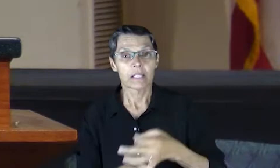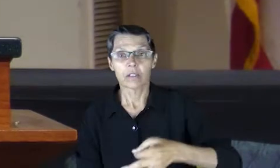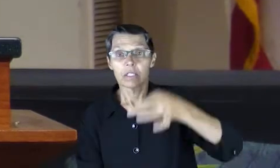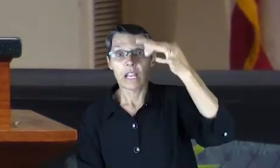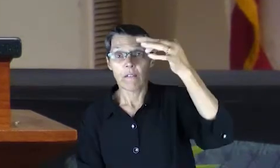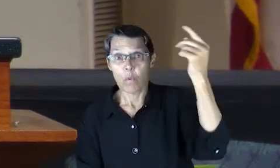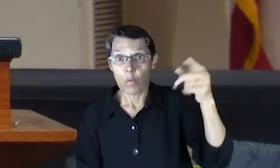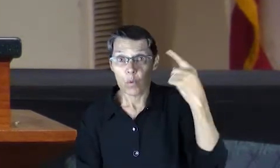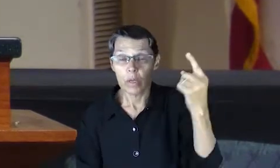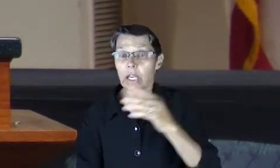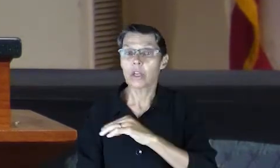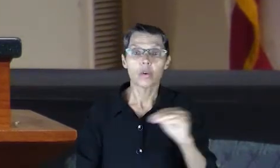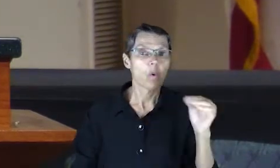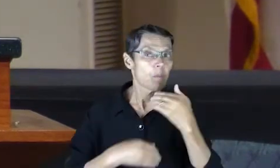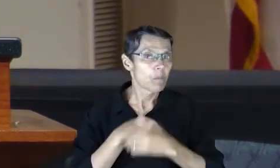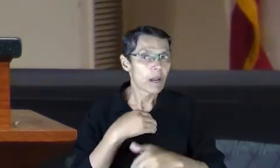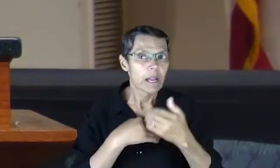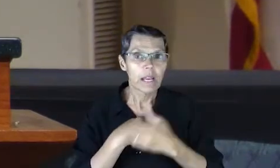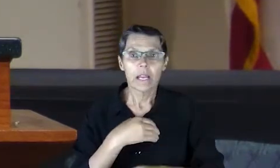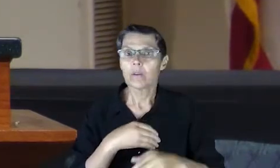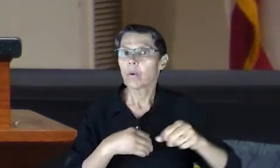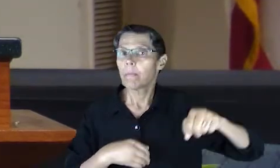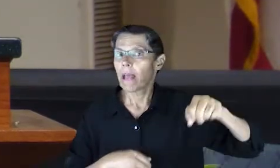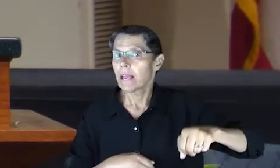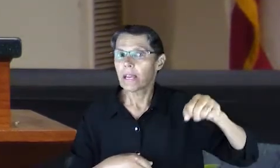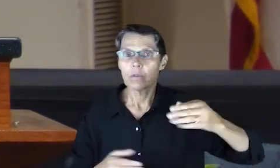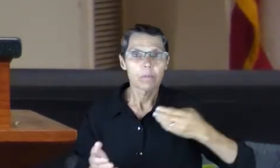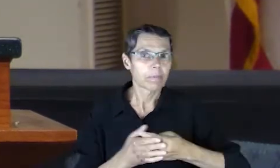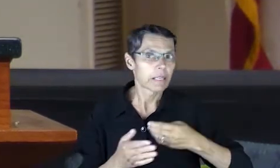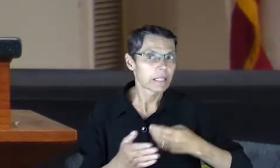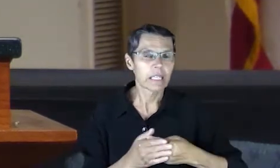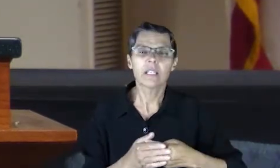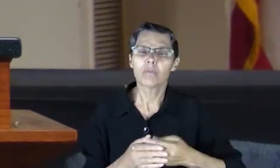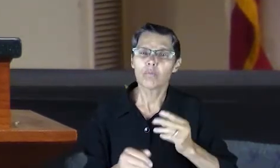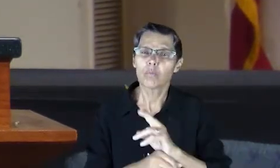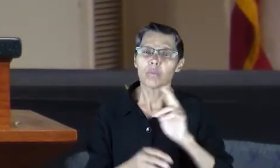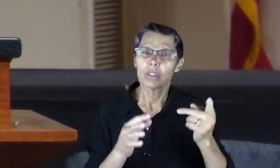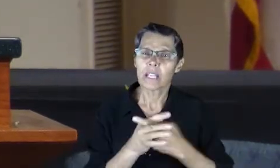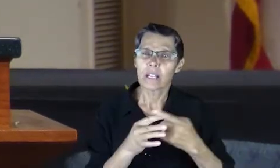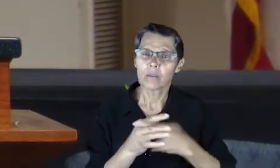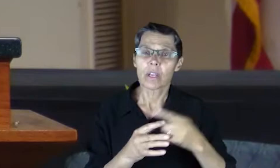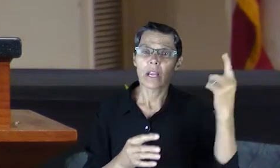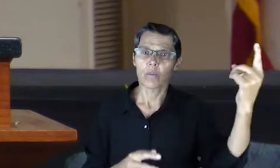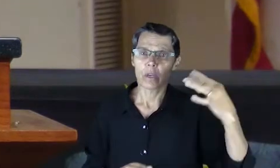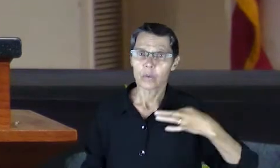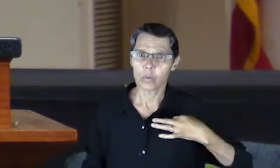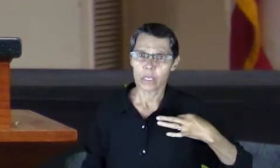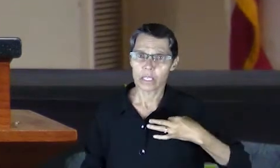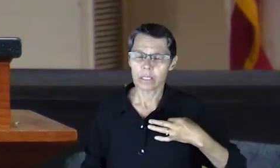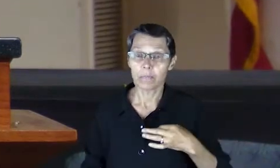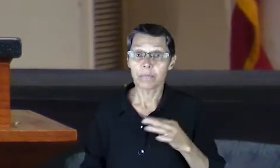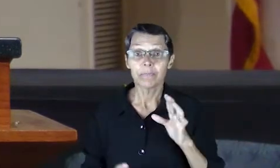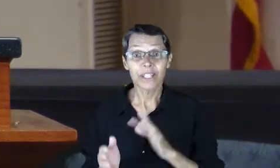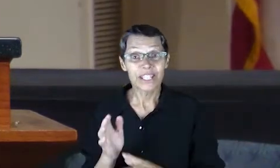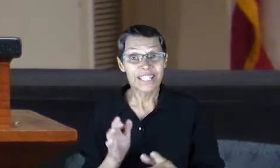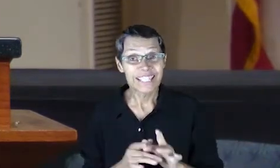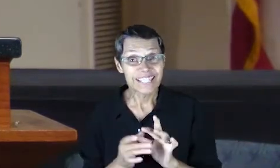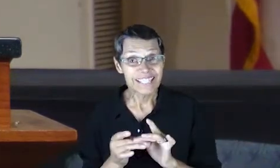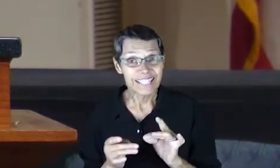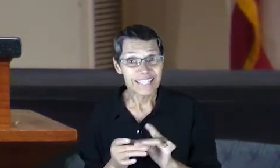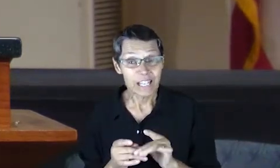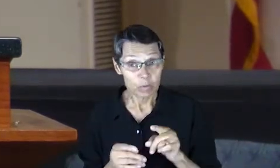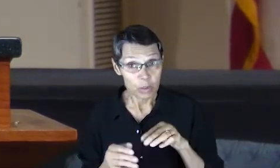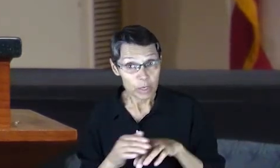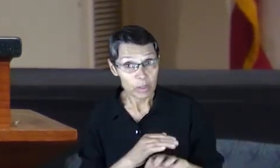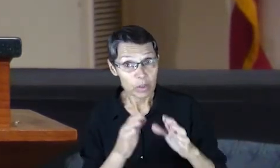no bread, no bag, no money in their belts, but to wear sandals and not to put on two tunics. He said